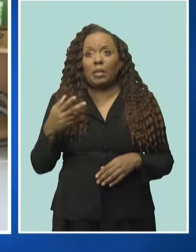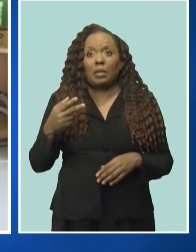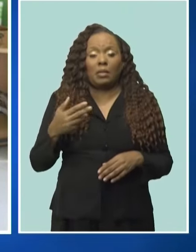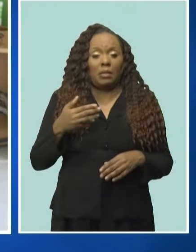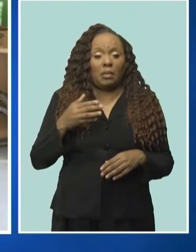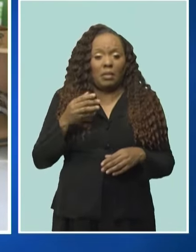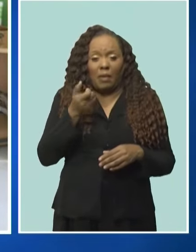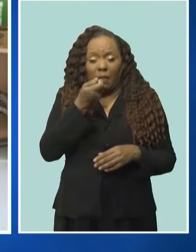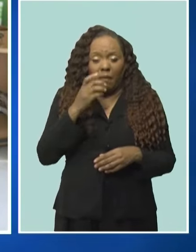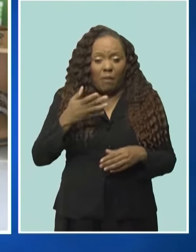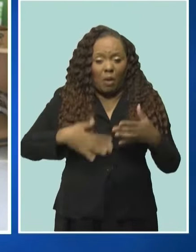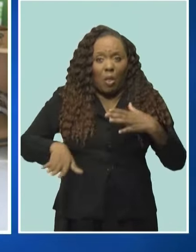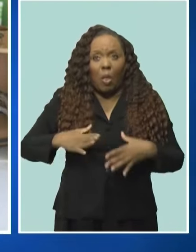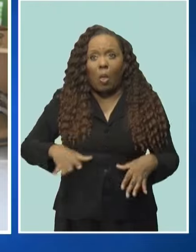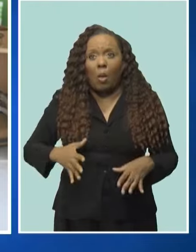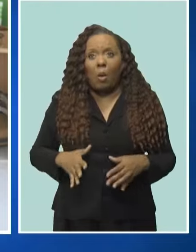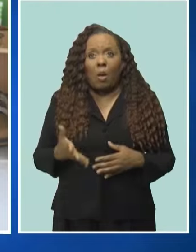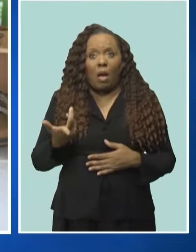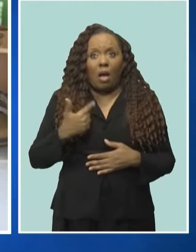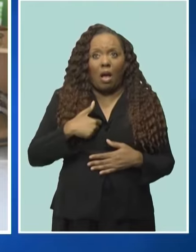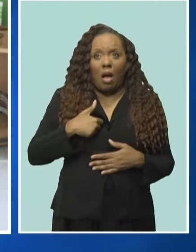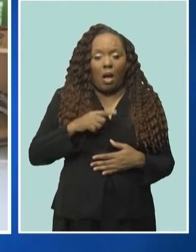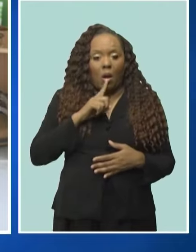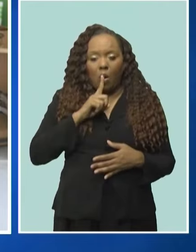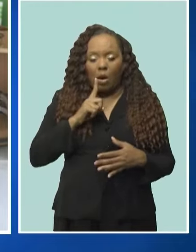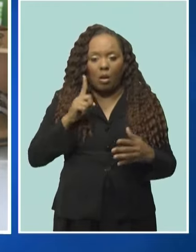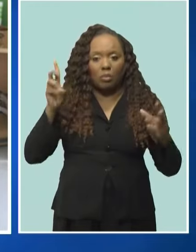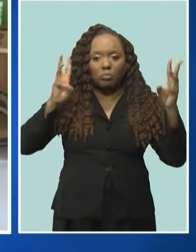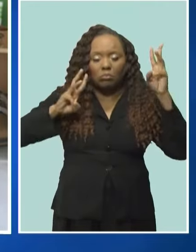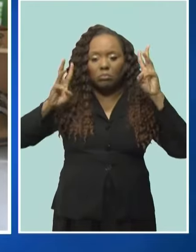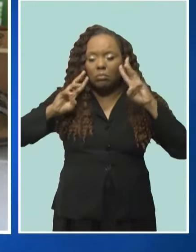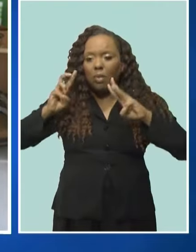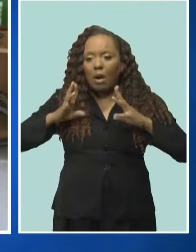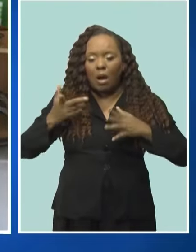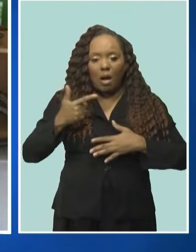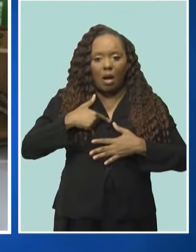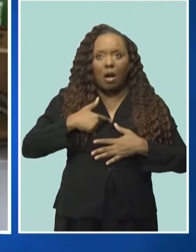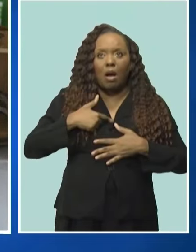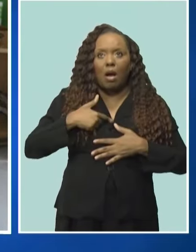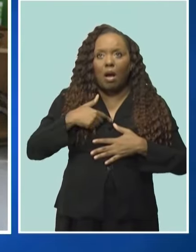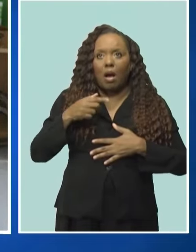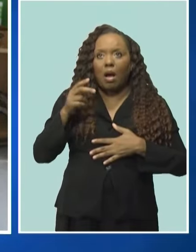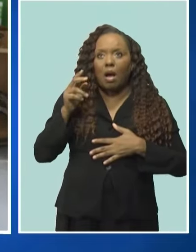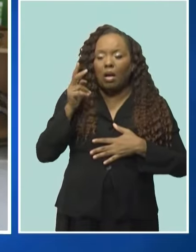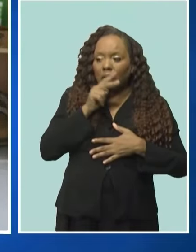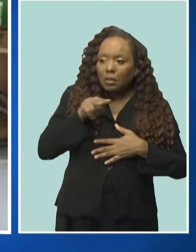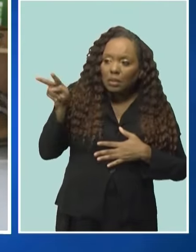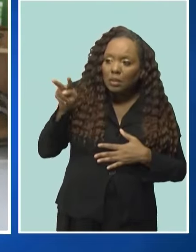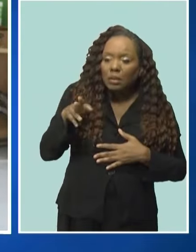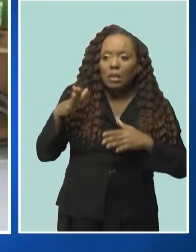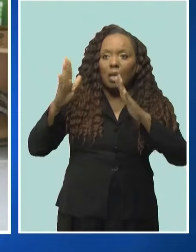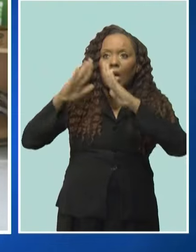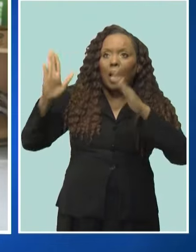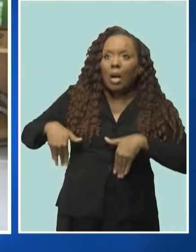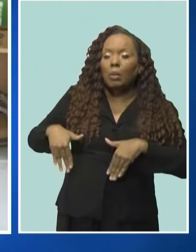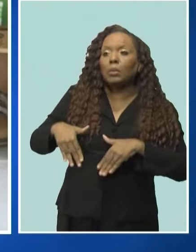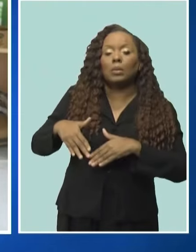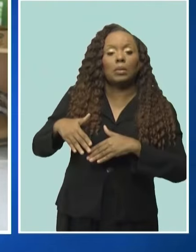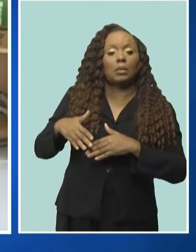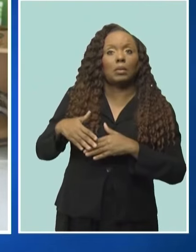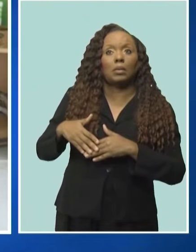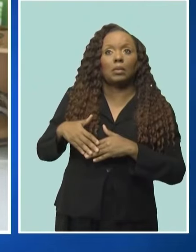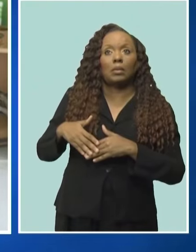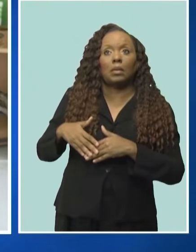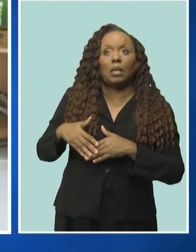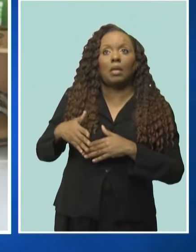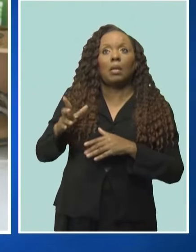boy so smart, you know, he lay down just like this and hung me up tight, he don't even raise up the head. And I creep up my mommy house, and then they watching